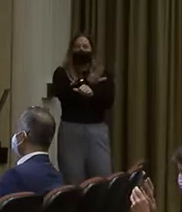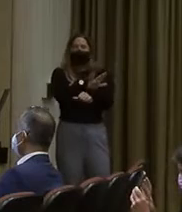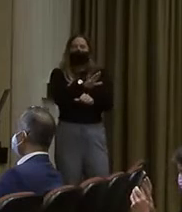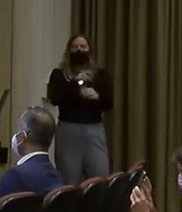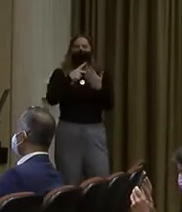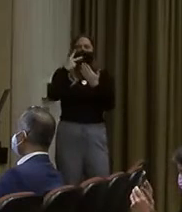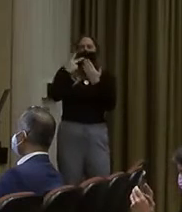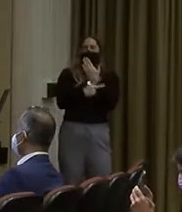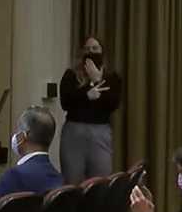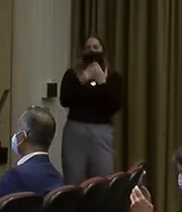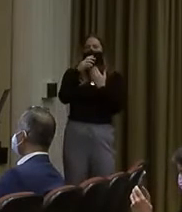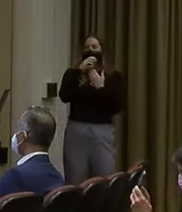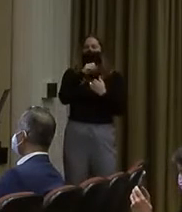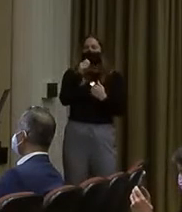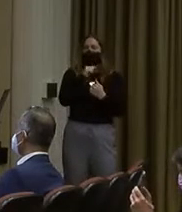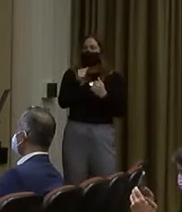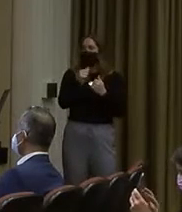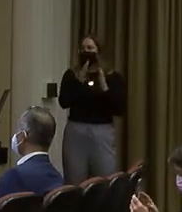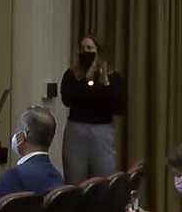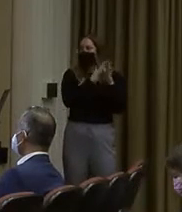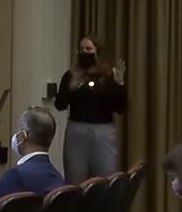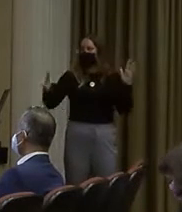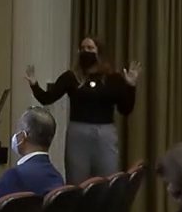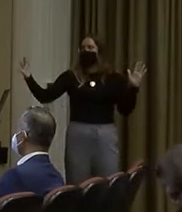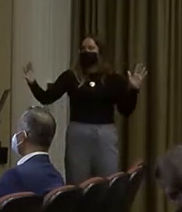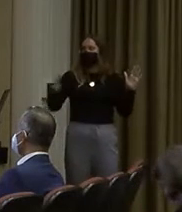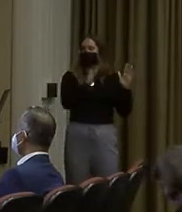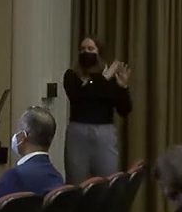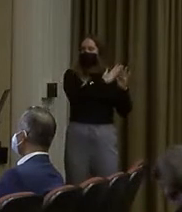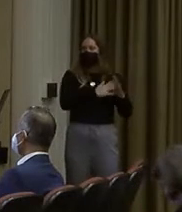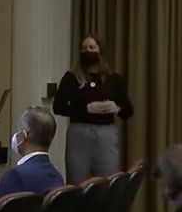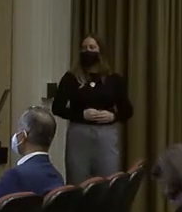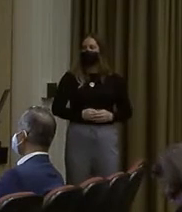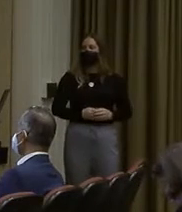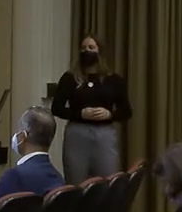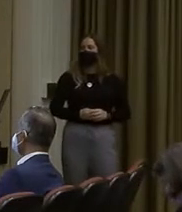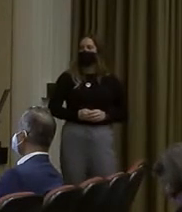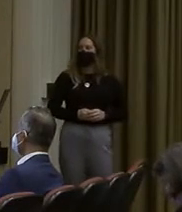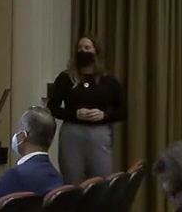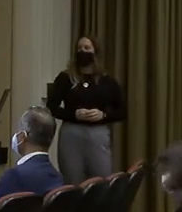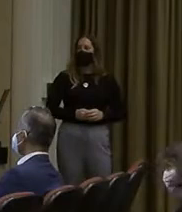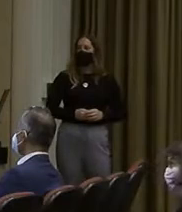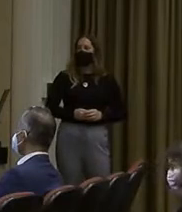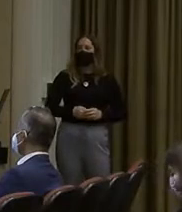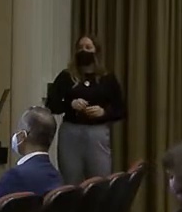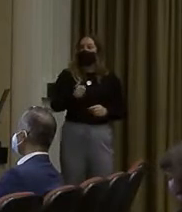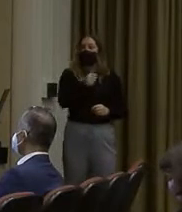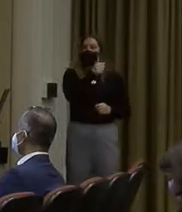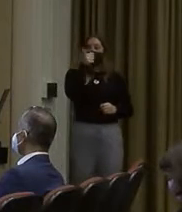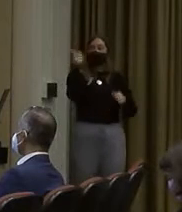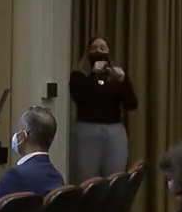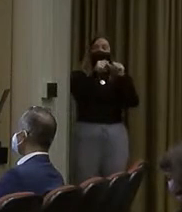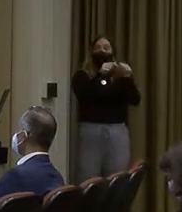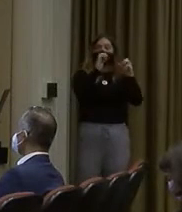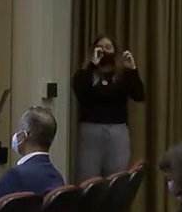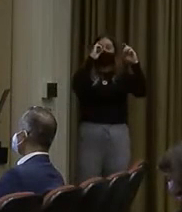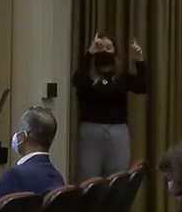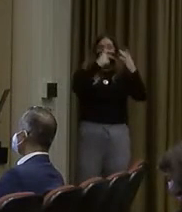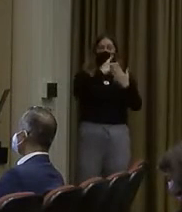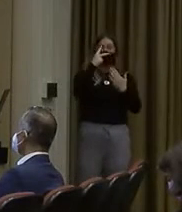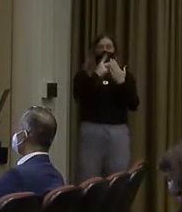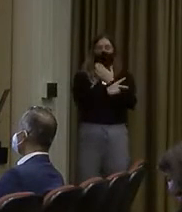age-inclusive, as well as to identify gaps and new opportunities. Unlike conventional continuing education programs, which tend to